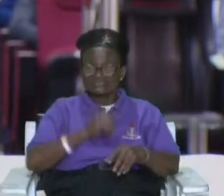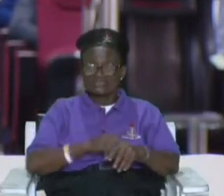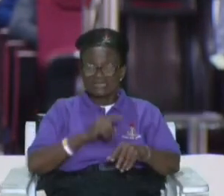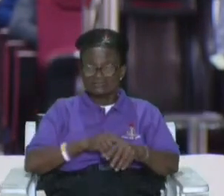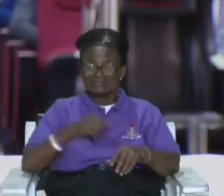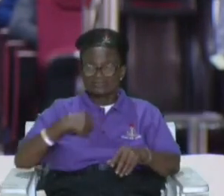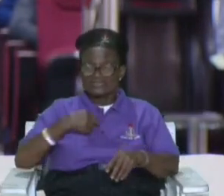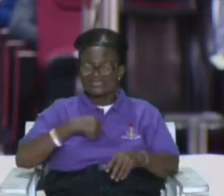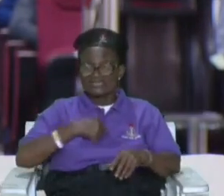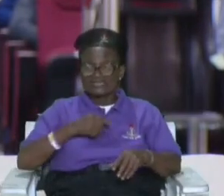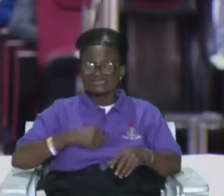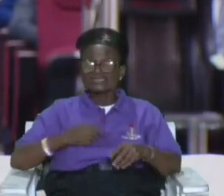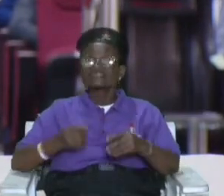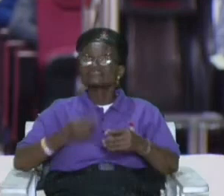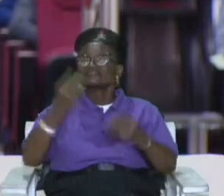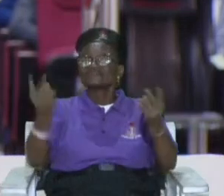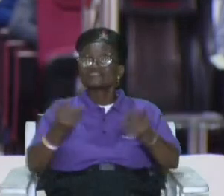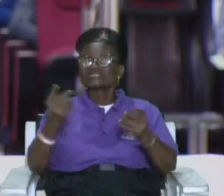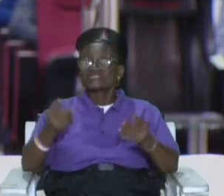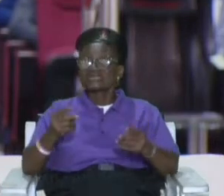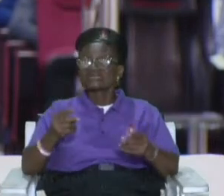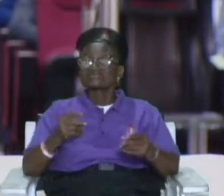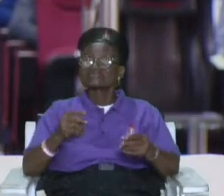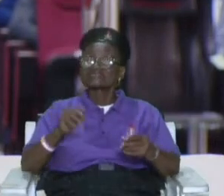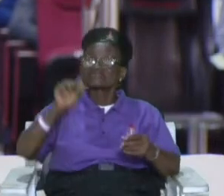And they fed me.